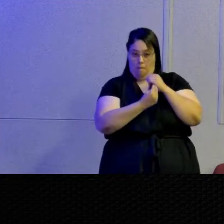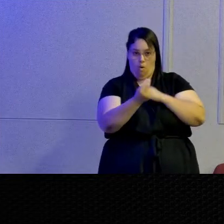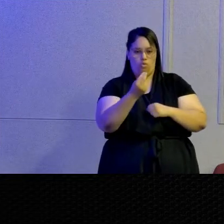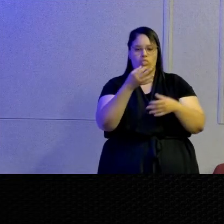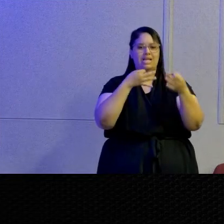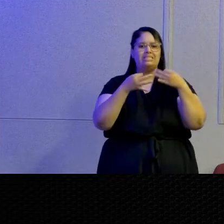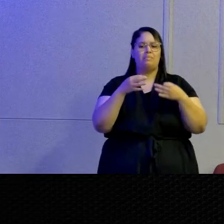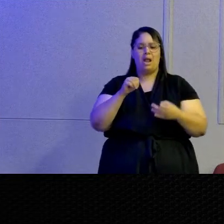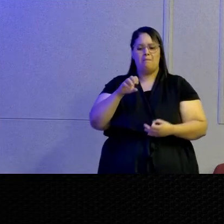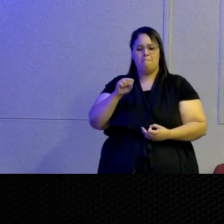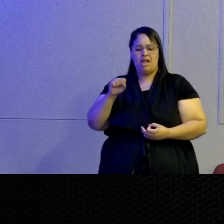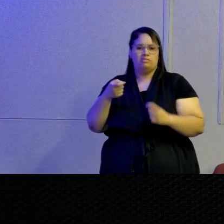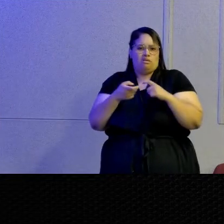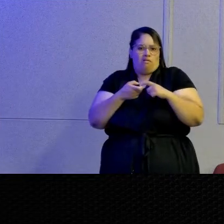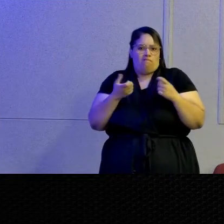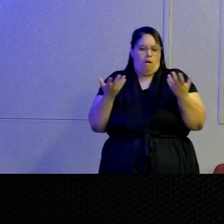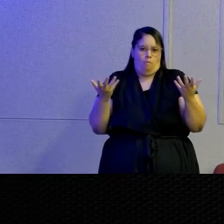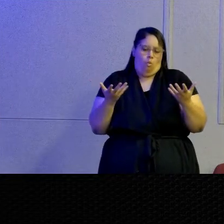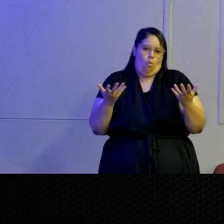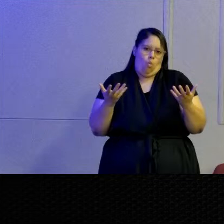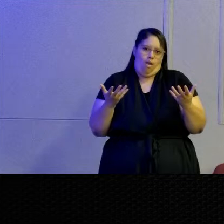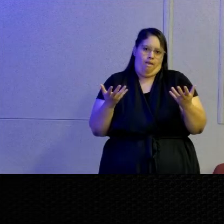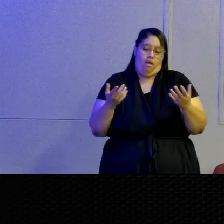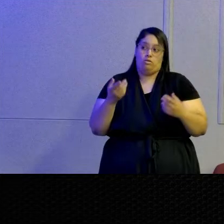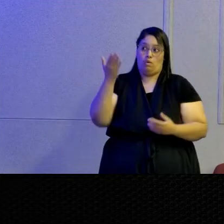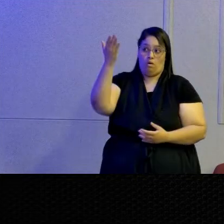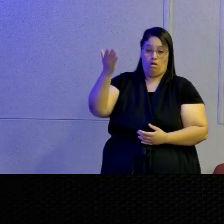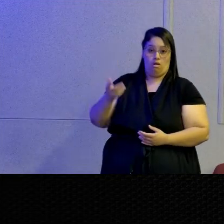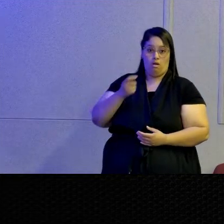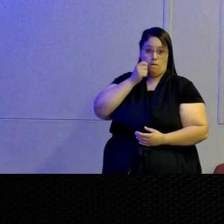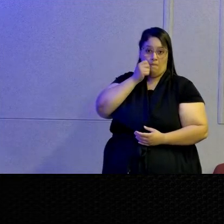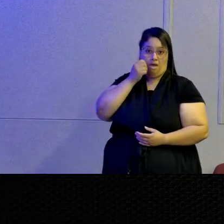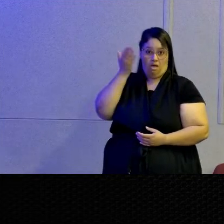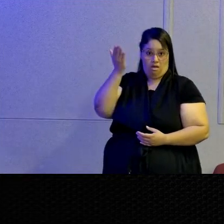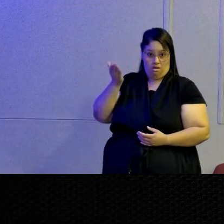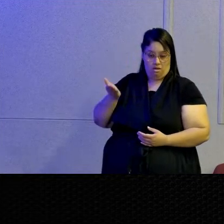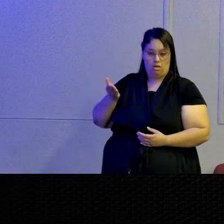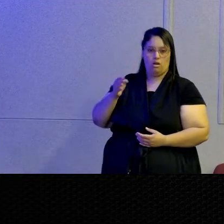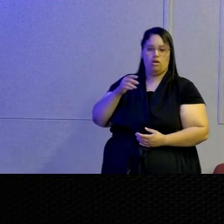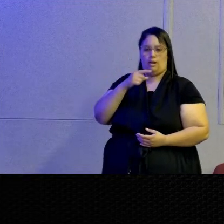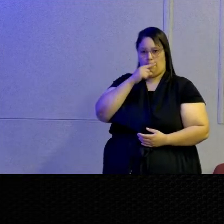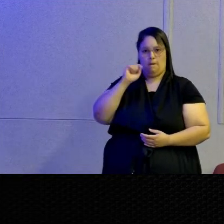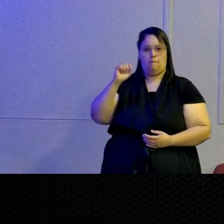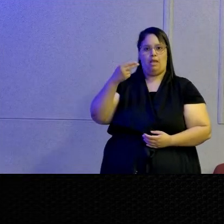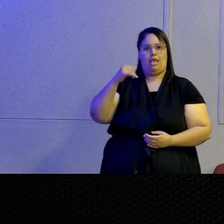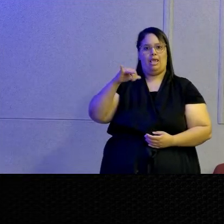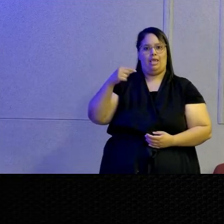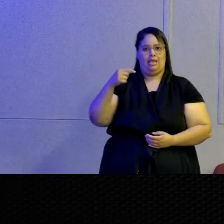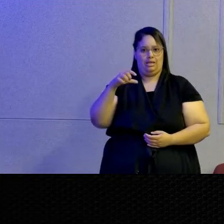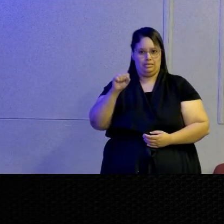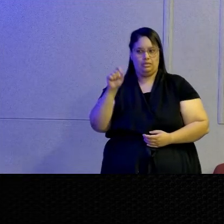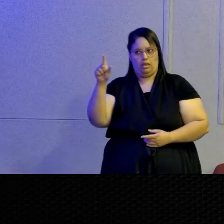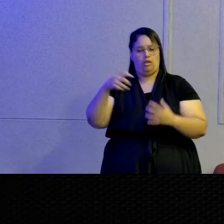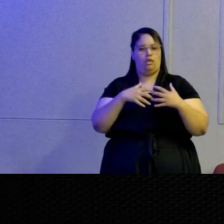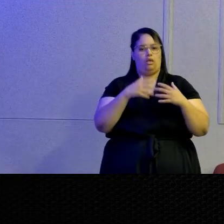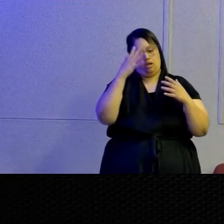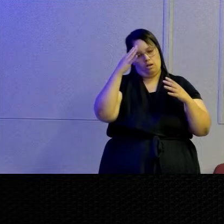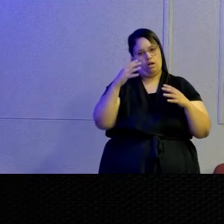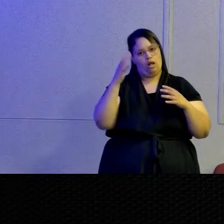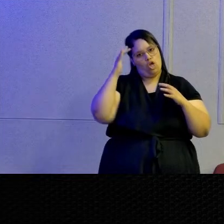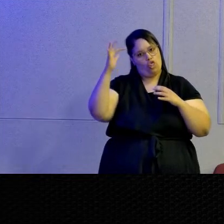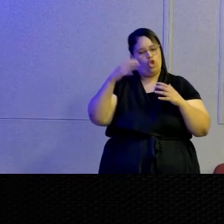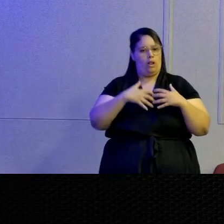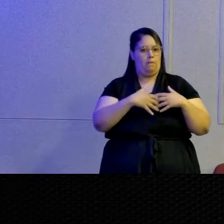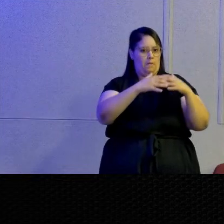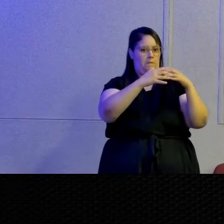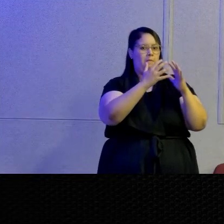from. And this gentleman that you see here is Mr. Higgs, who came up with a theory, which is on the